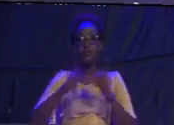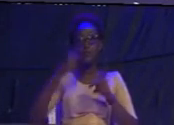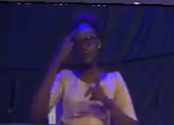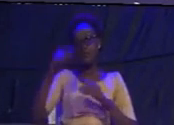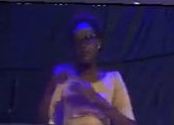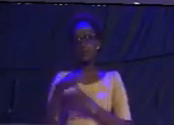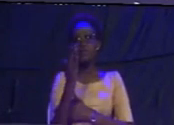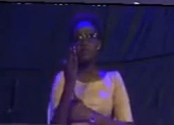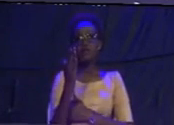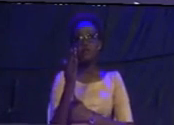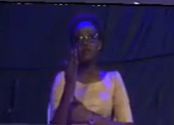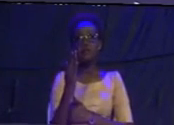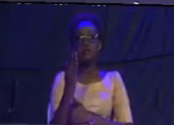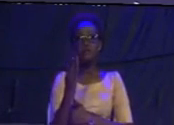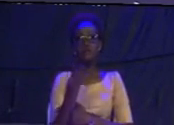People of God,